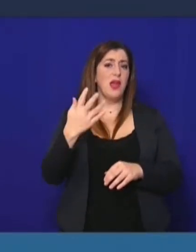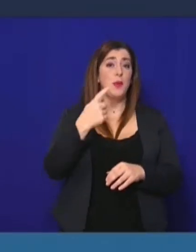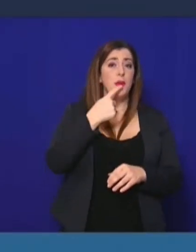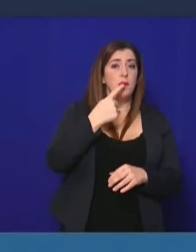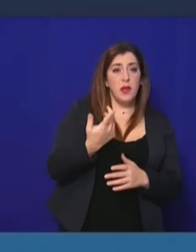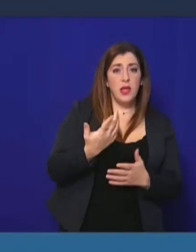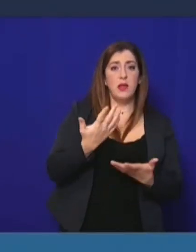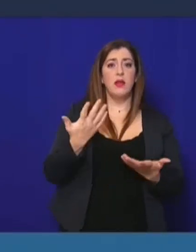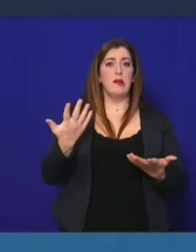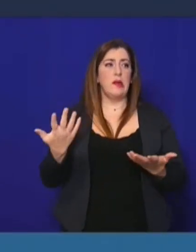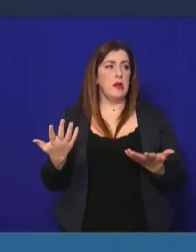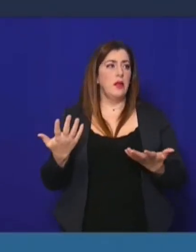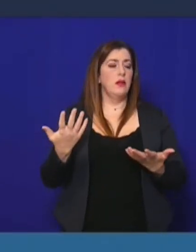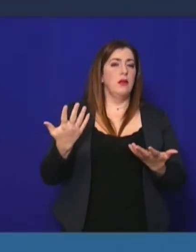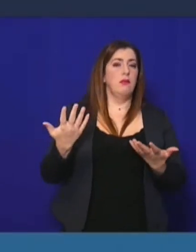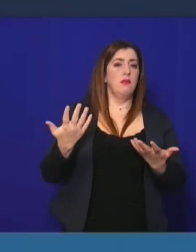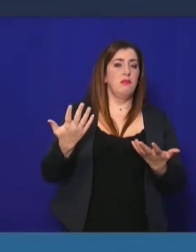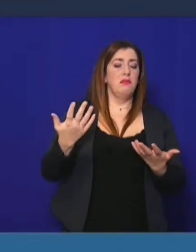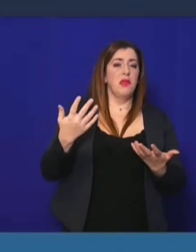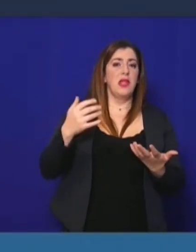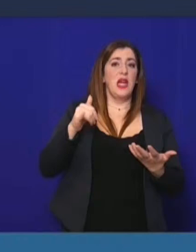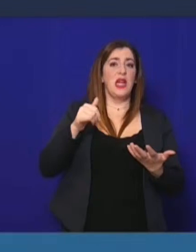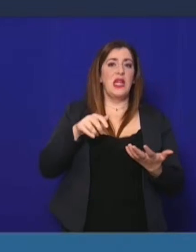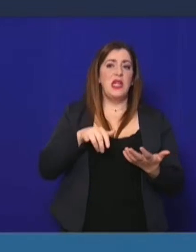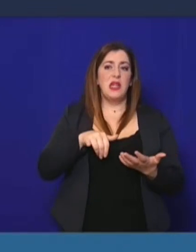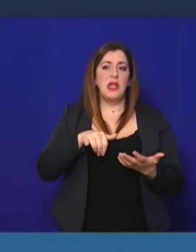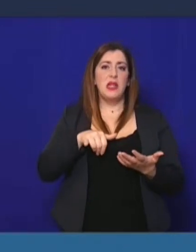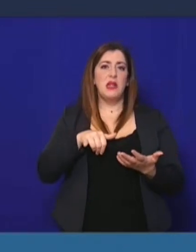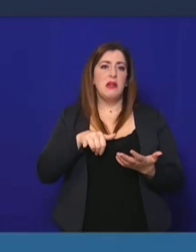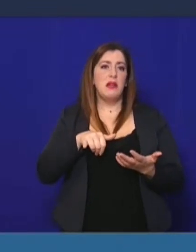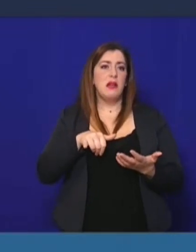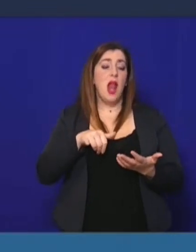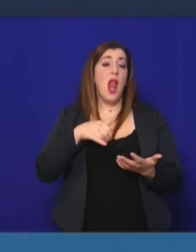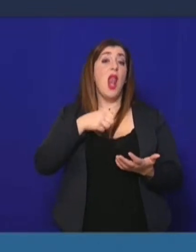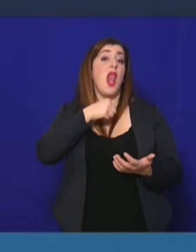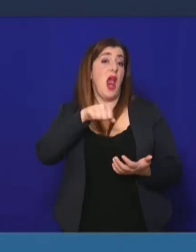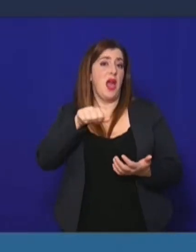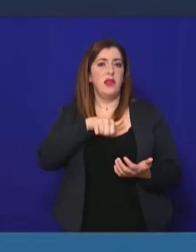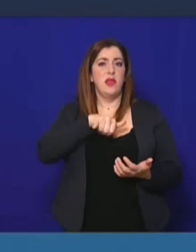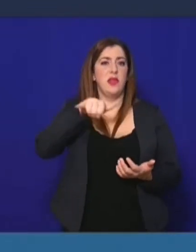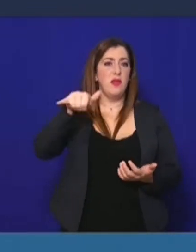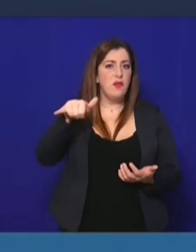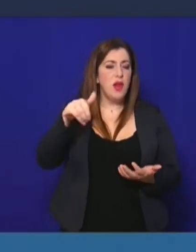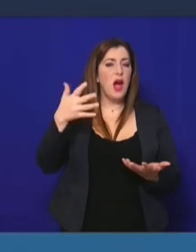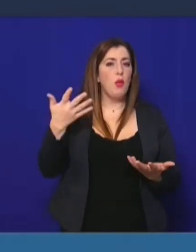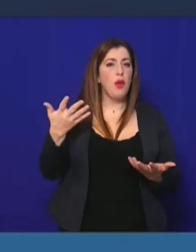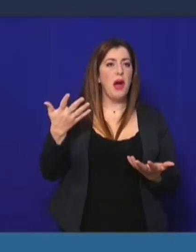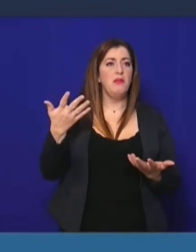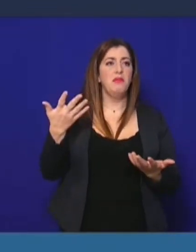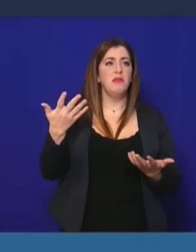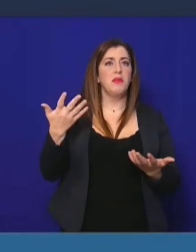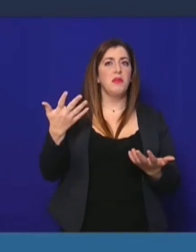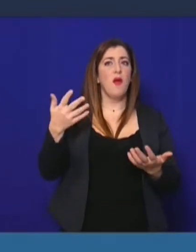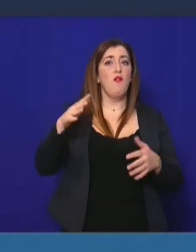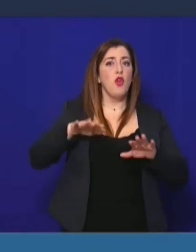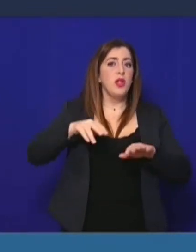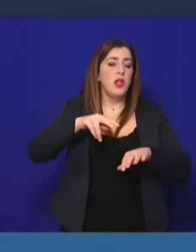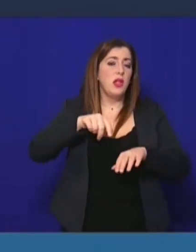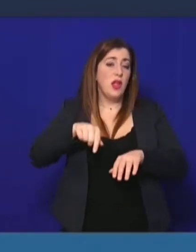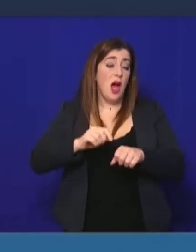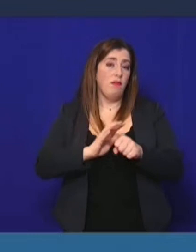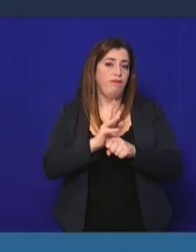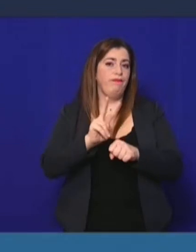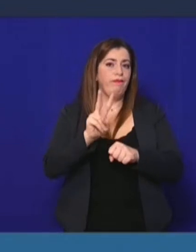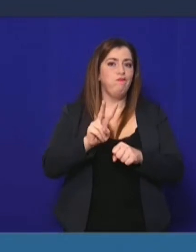ifisser li dan il-varjant mhux bil-fors isak tittiġi mir-Renju Unit biex tieħdu qiegħed ukoll forsi airborne